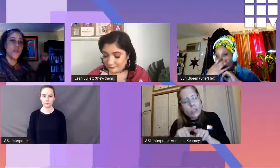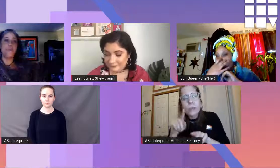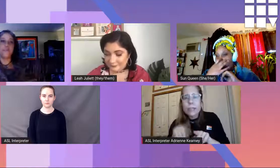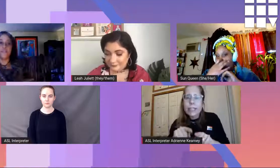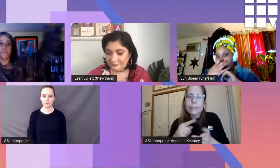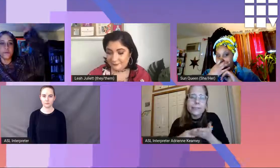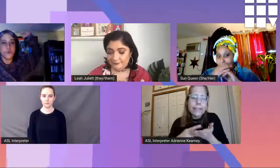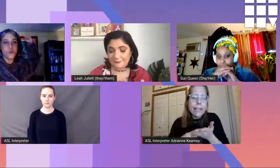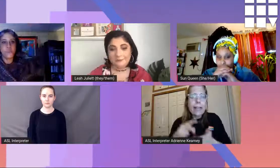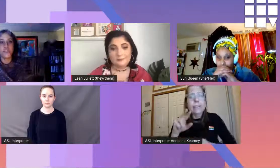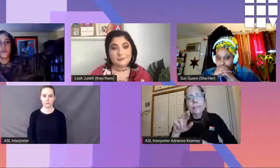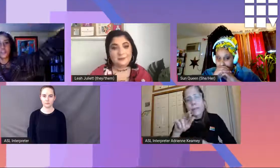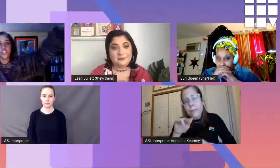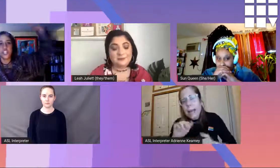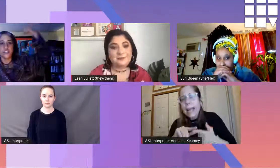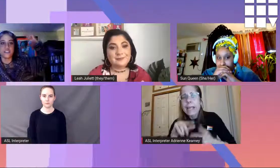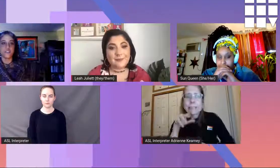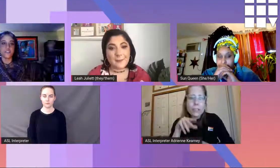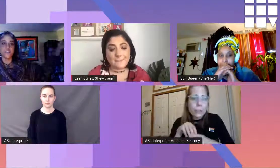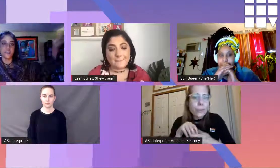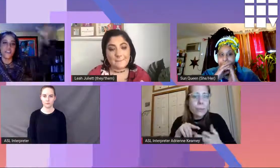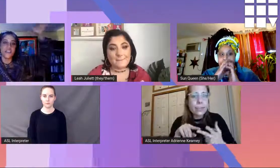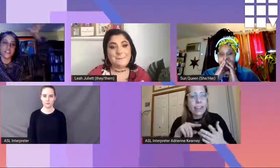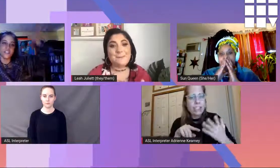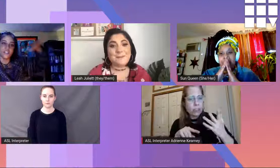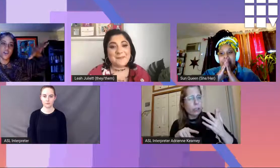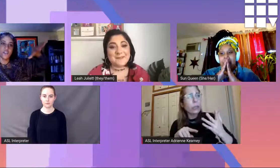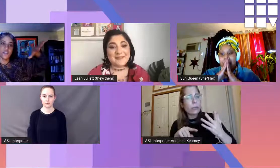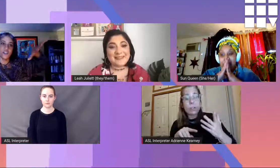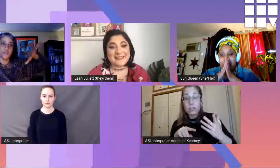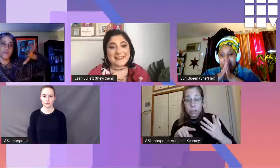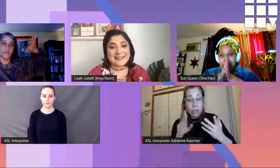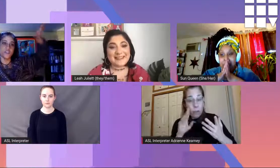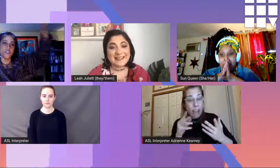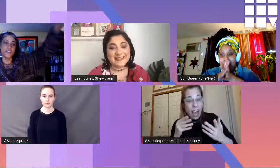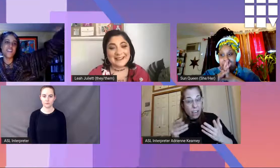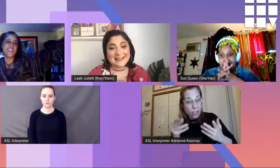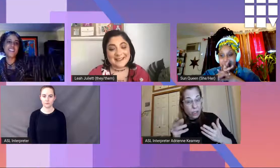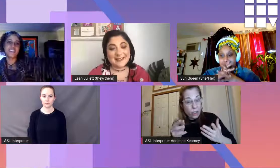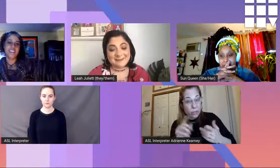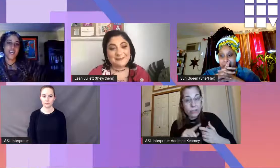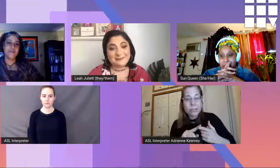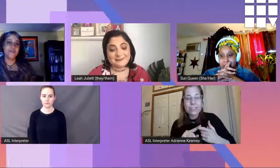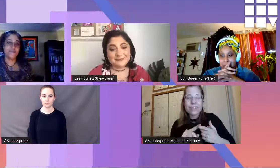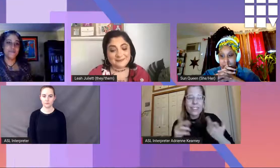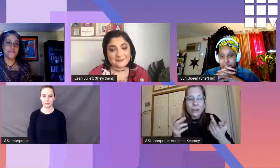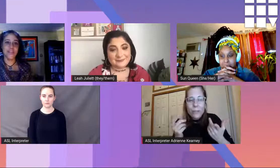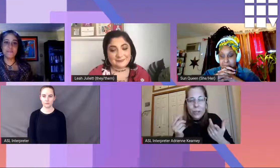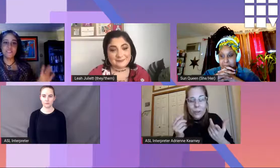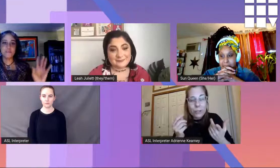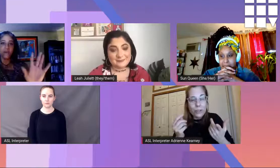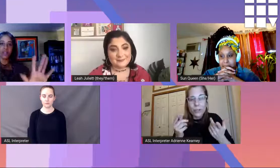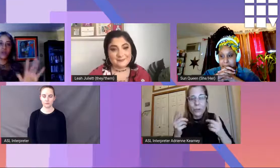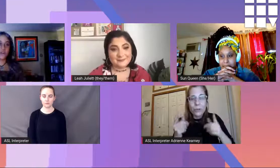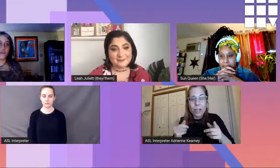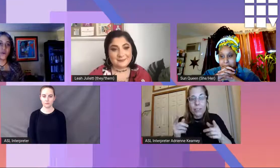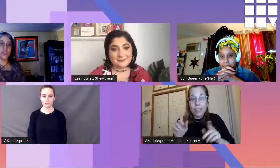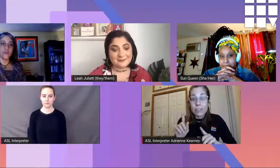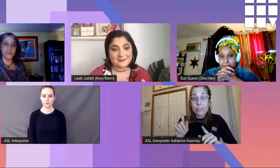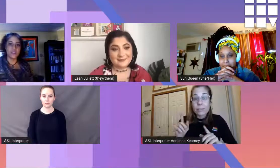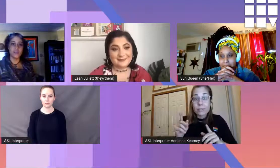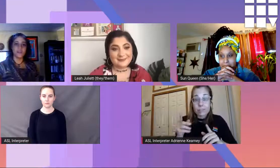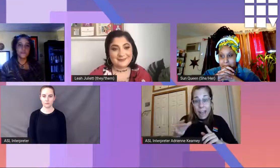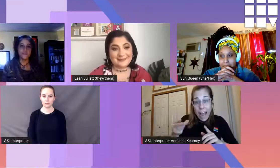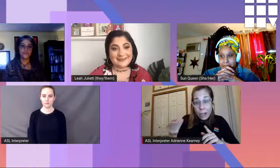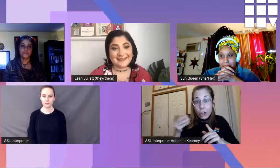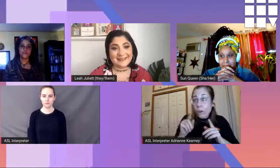voice when the people who are there with the checks are saying, let's soften it a little bit more to get it into the academy? I'm gonna step back. I want to hear a whole